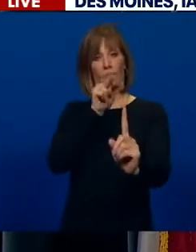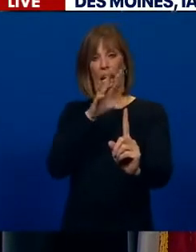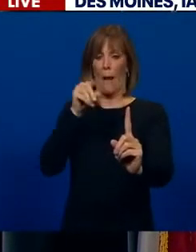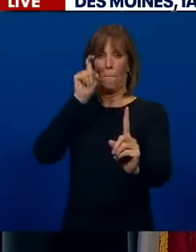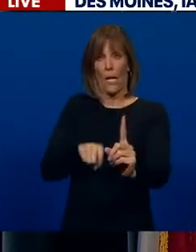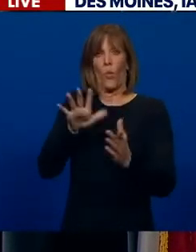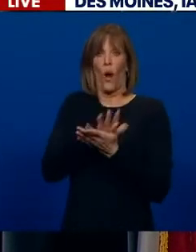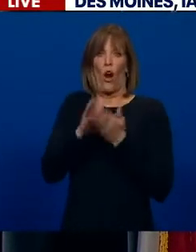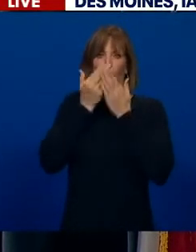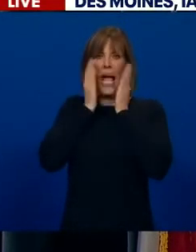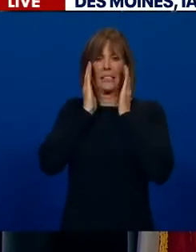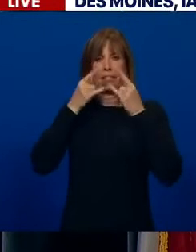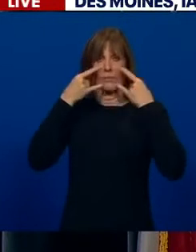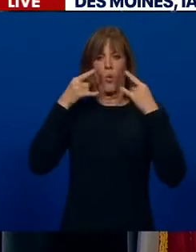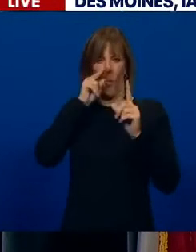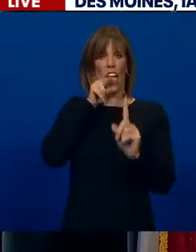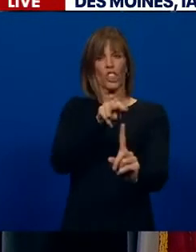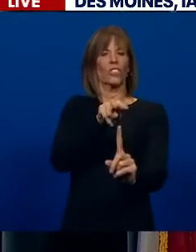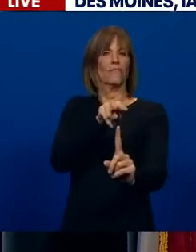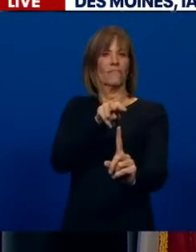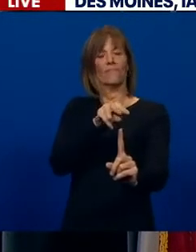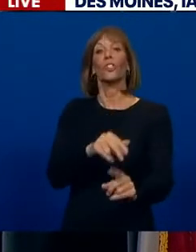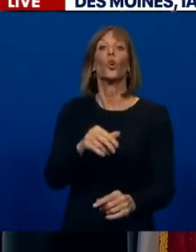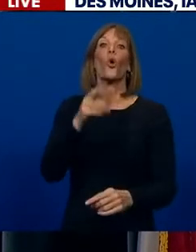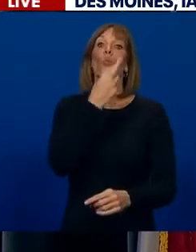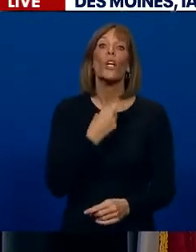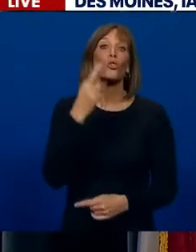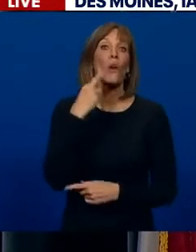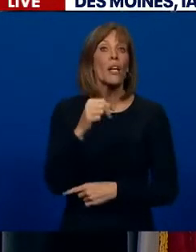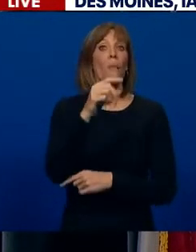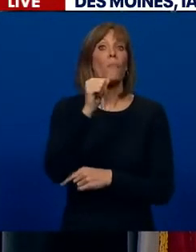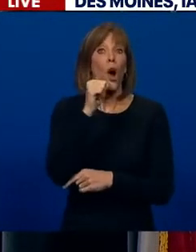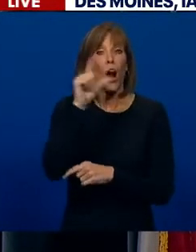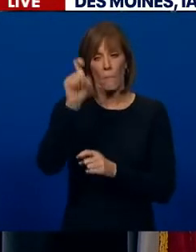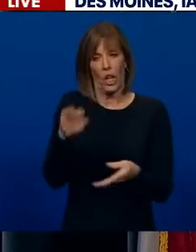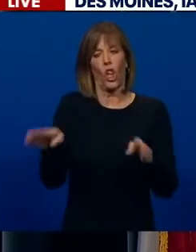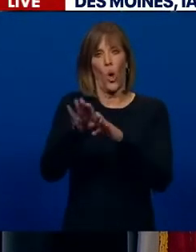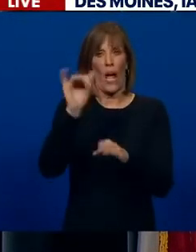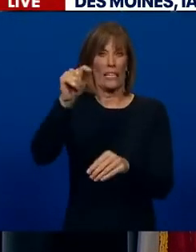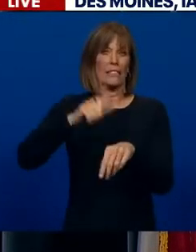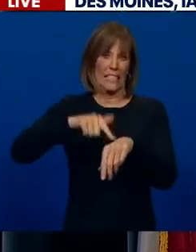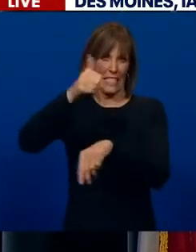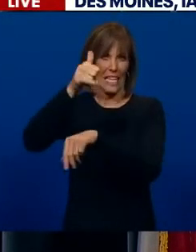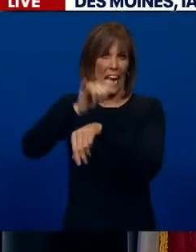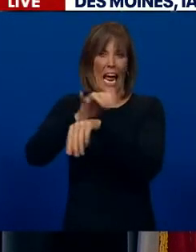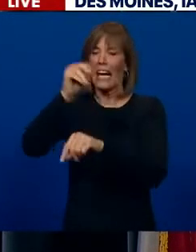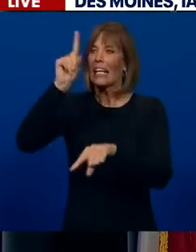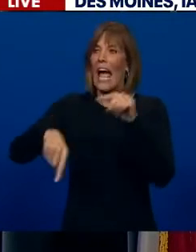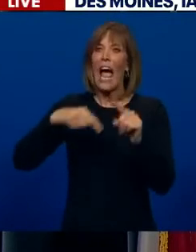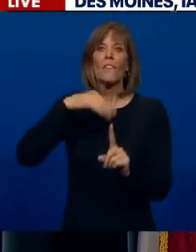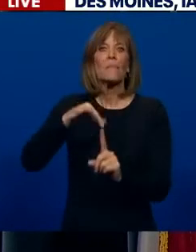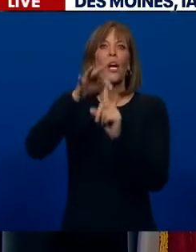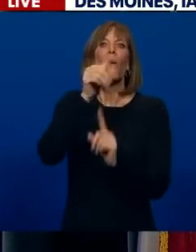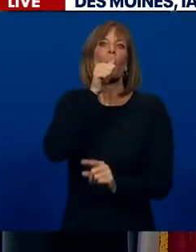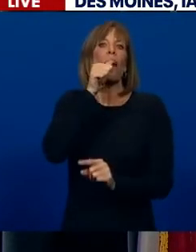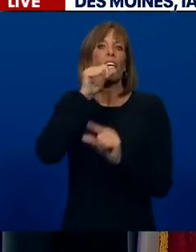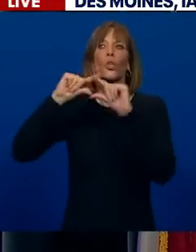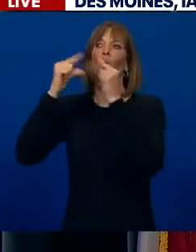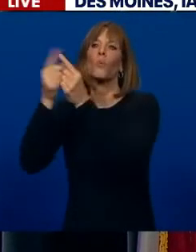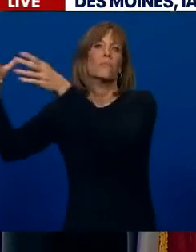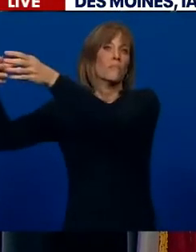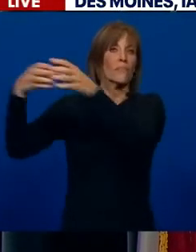mask. Restaurants and bars are required to close at 10 p.m. and cannot host private gatherings of more than